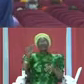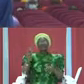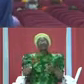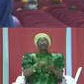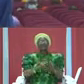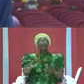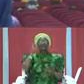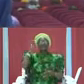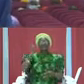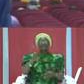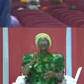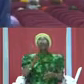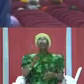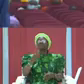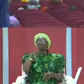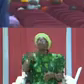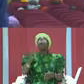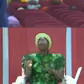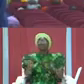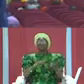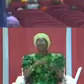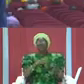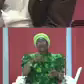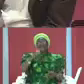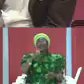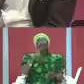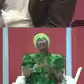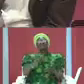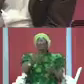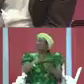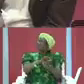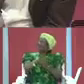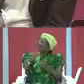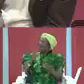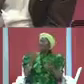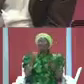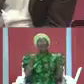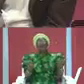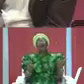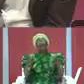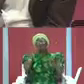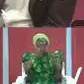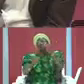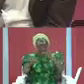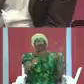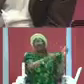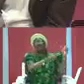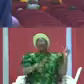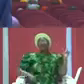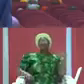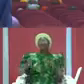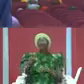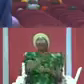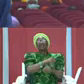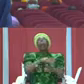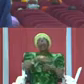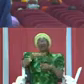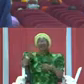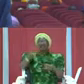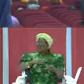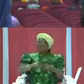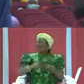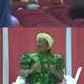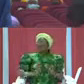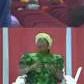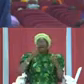die, and said, "It is enough now, O Lord. Take away my life, for I am